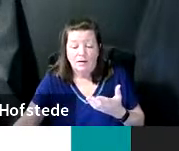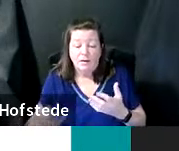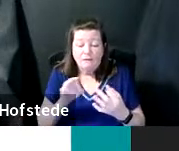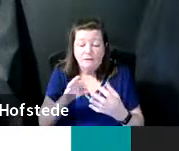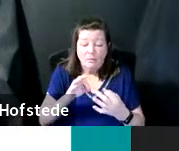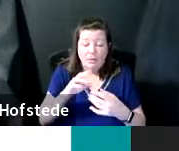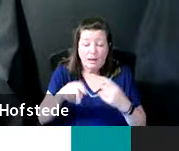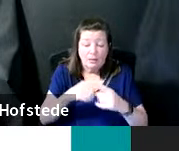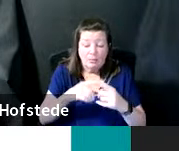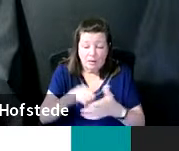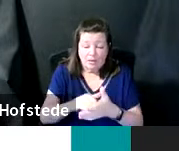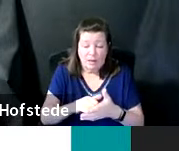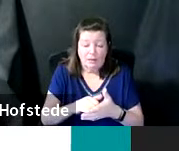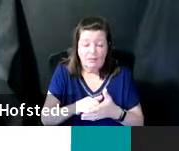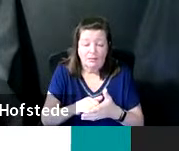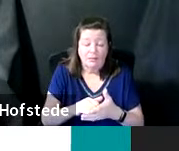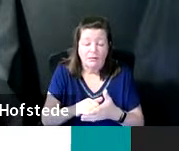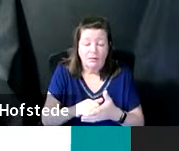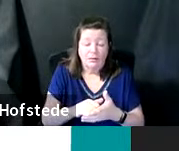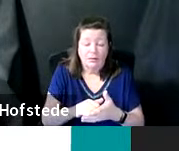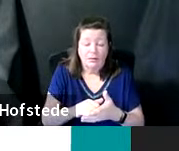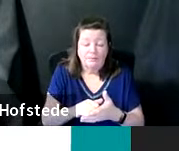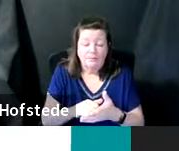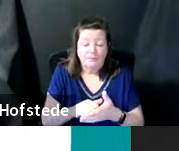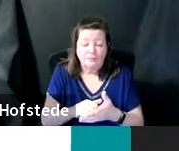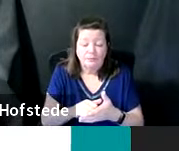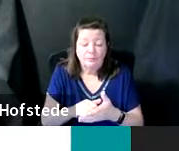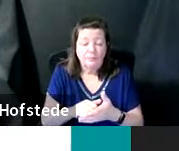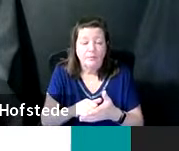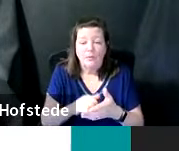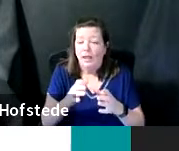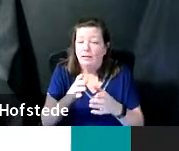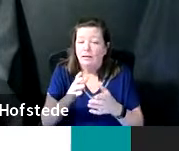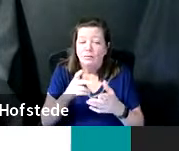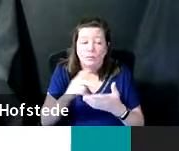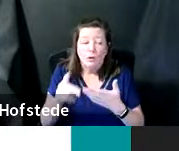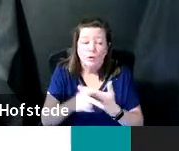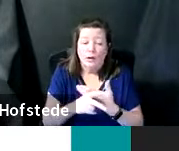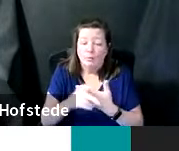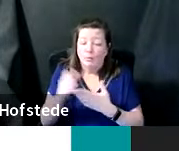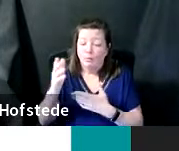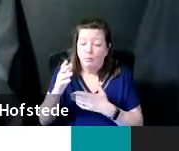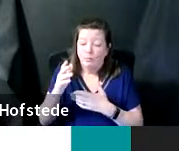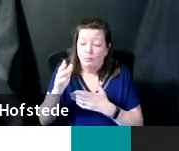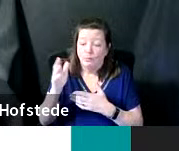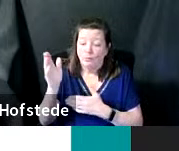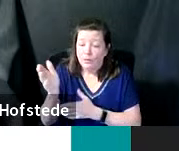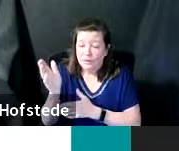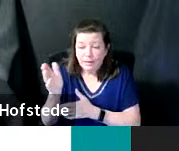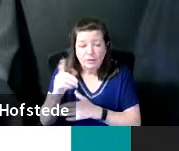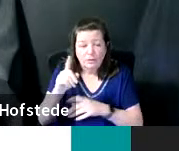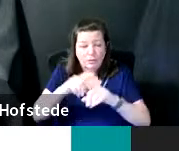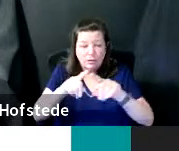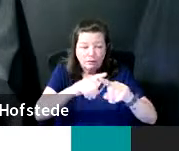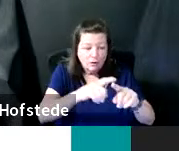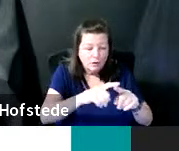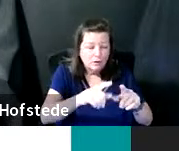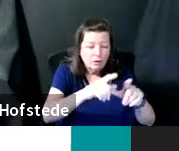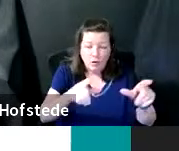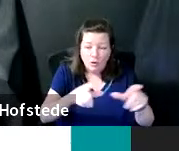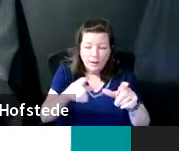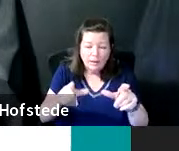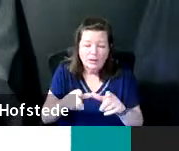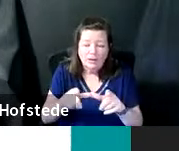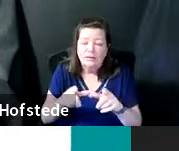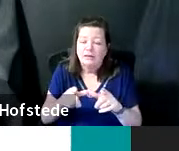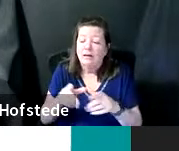program continues to present to a wide variety of locations, you know, be it, you